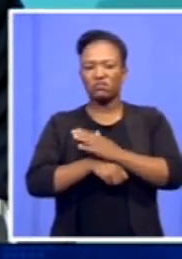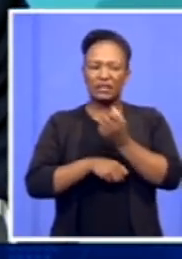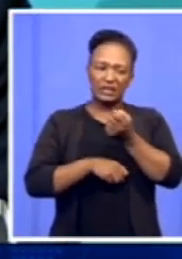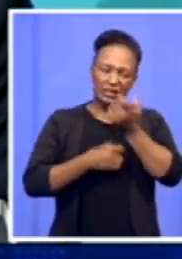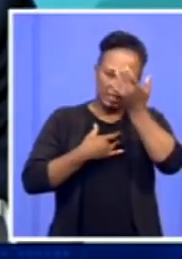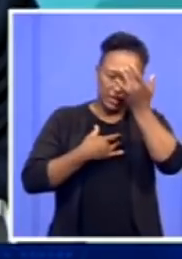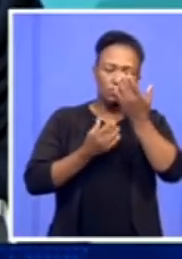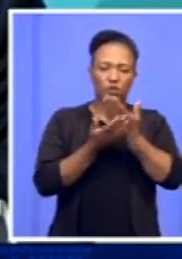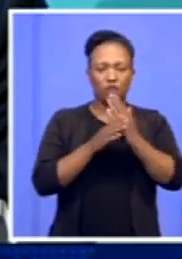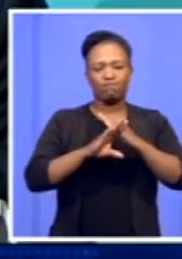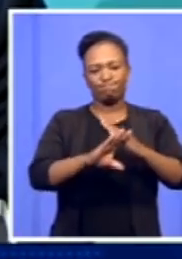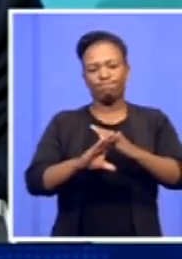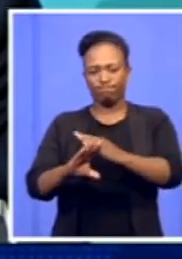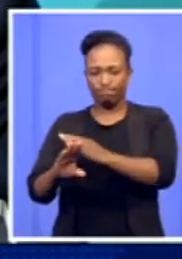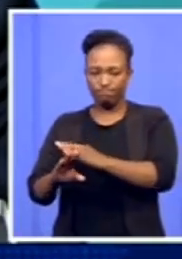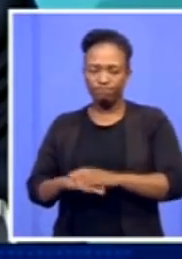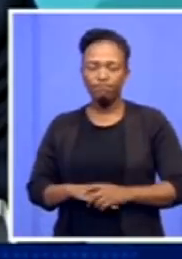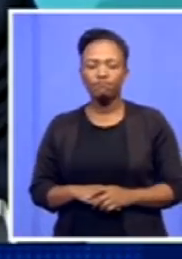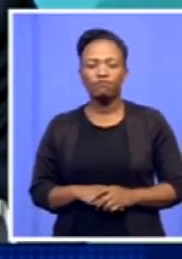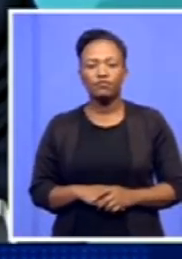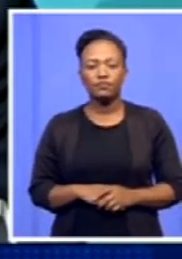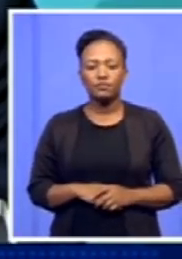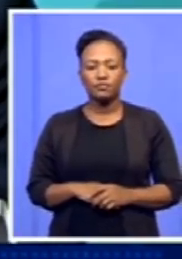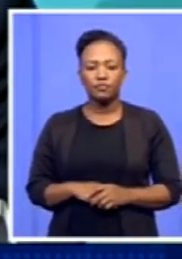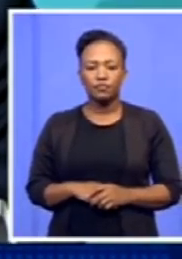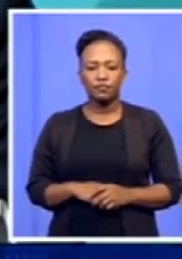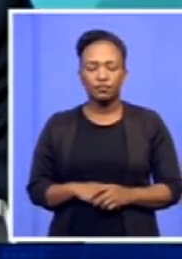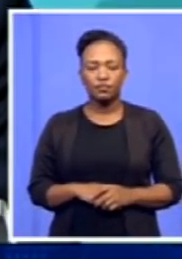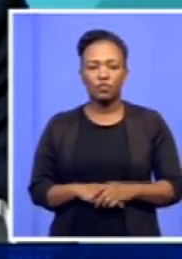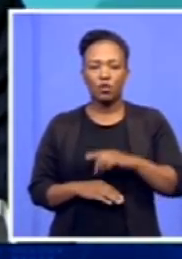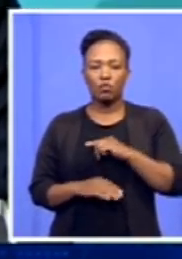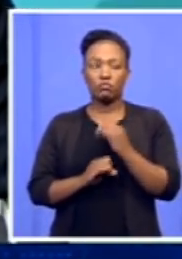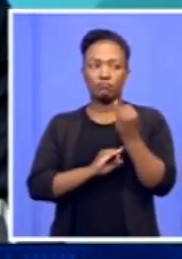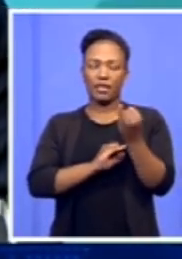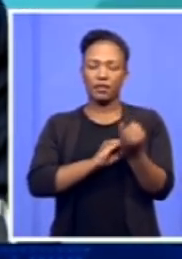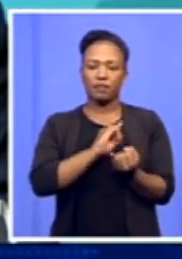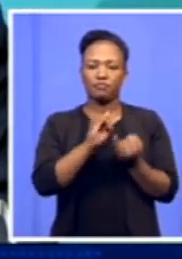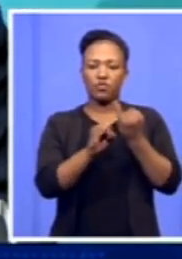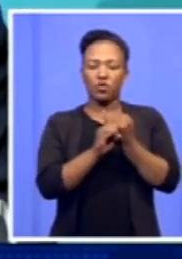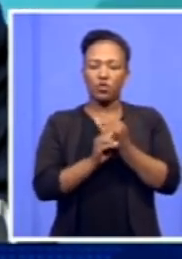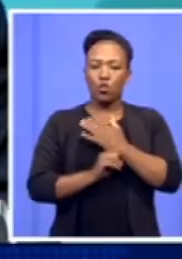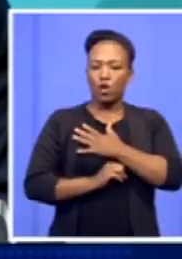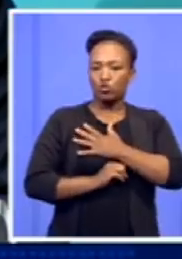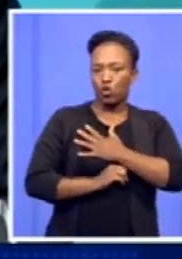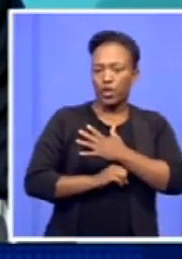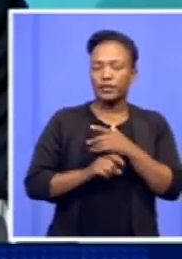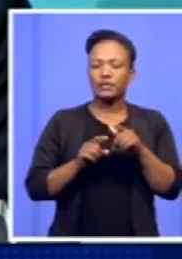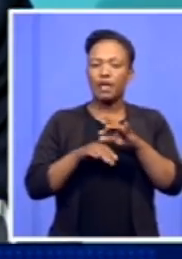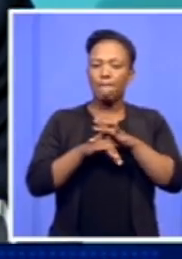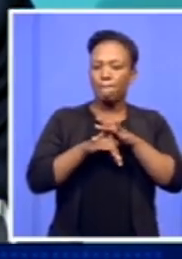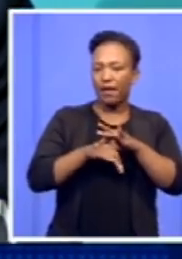with international solidarity and medical solidarity so that we can take up international